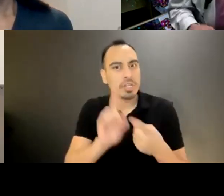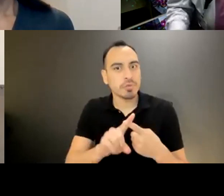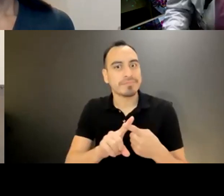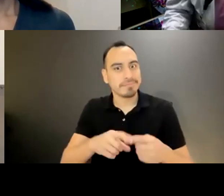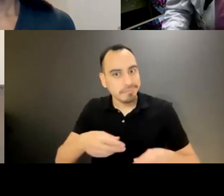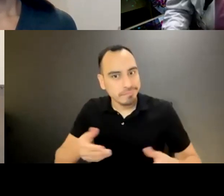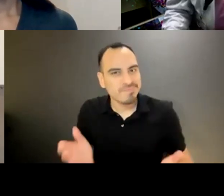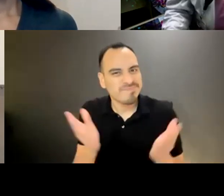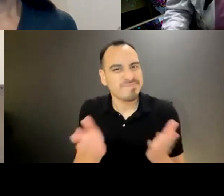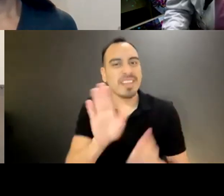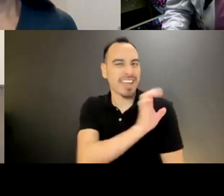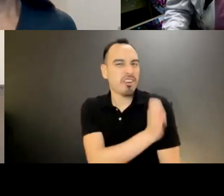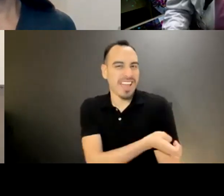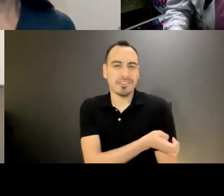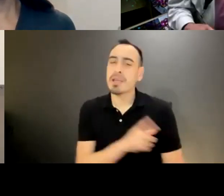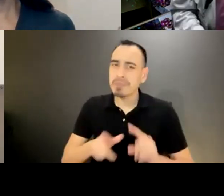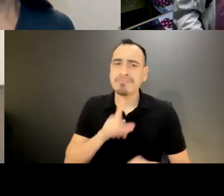issue.